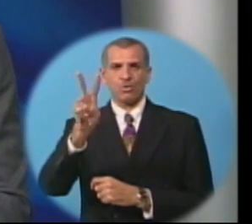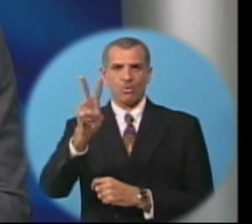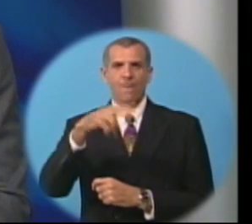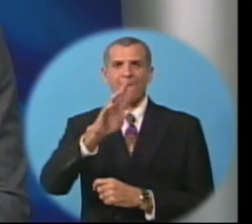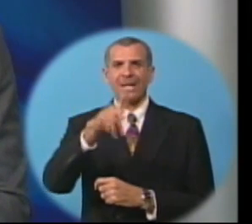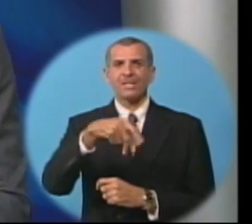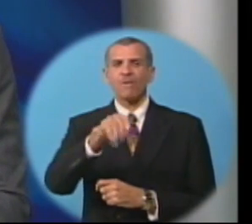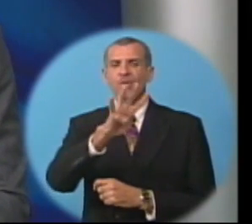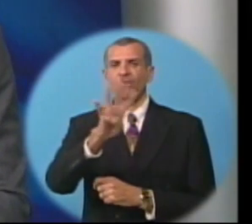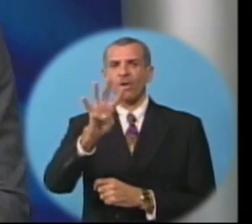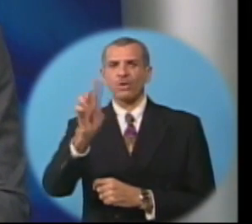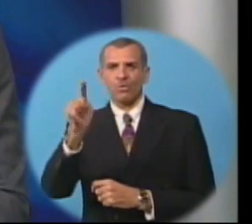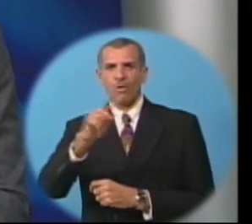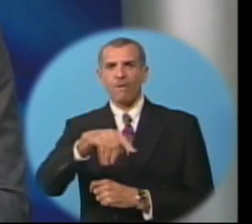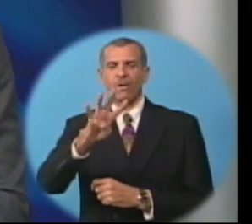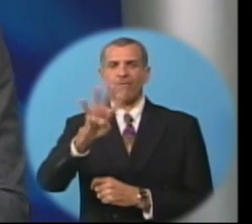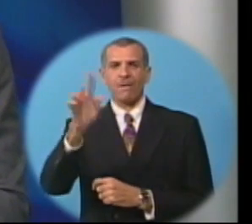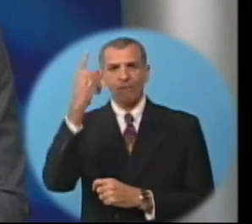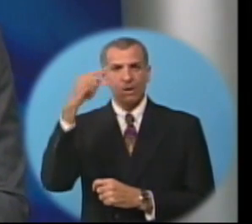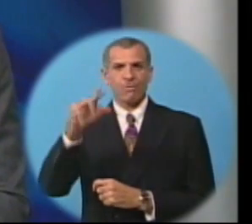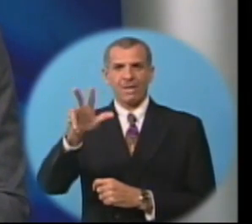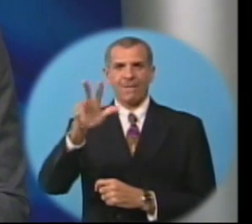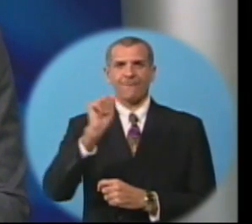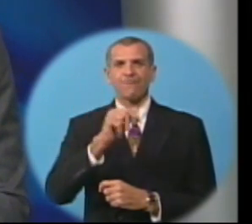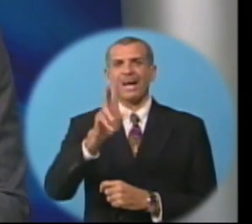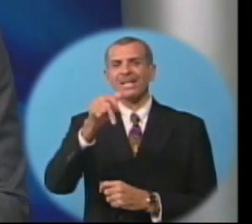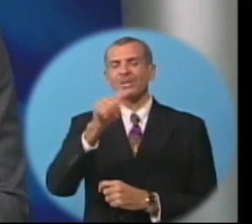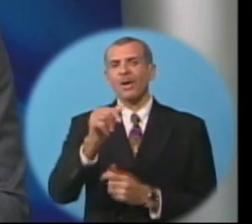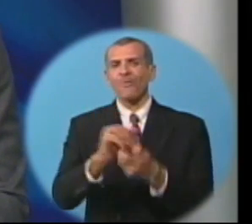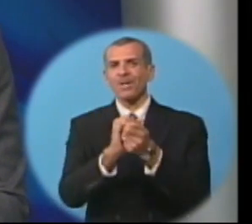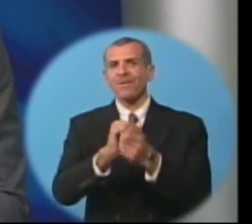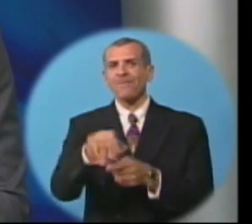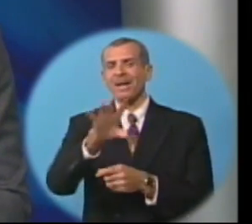Pakistan 442 and 45 for 3. Pakistan winning by 7 wickets.